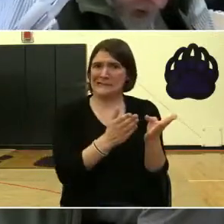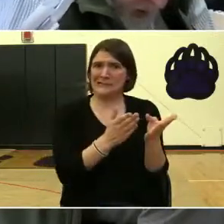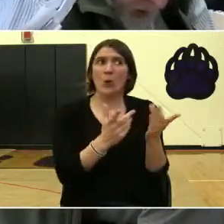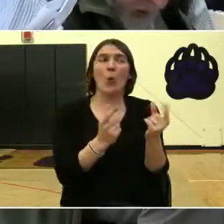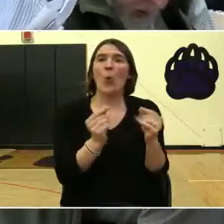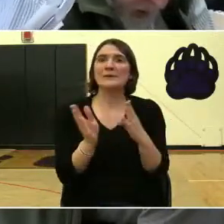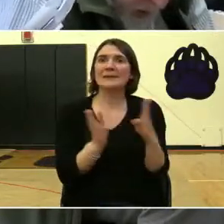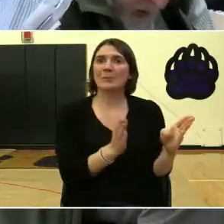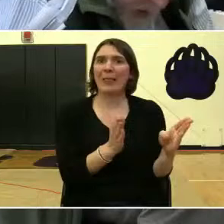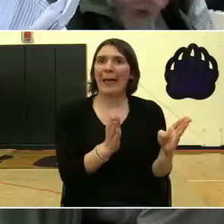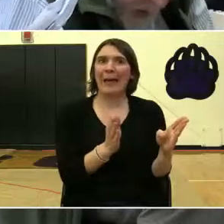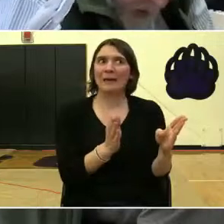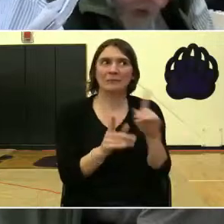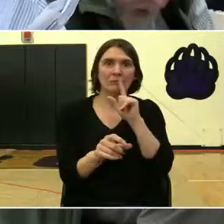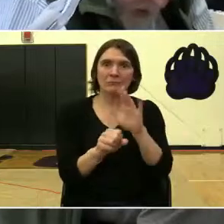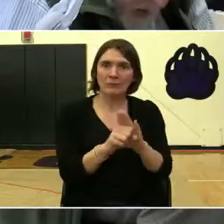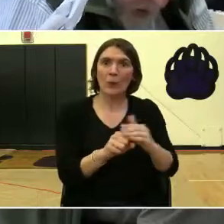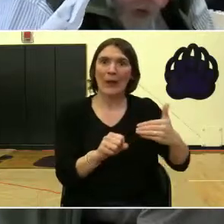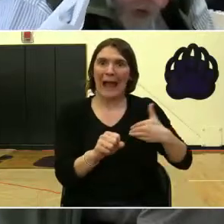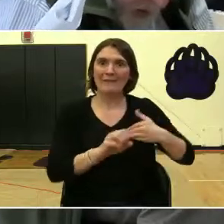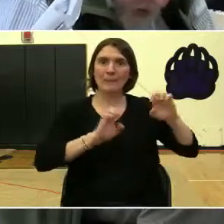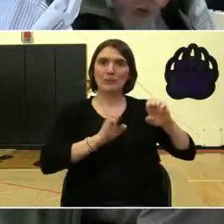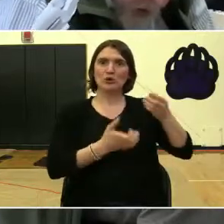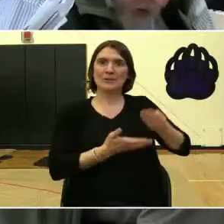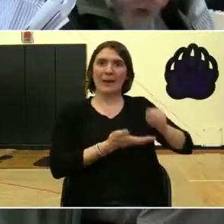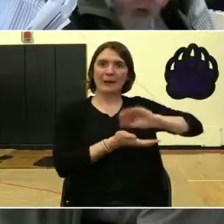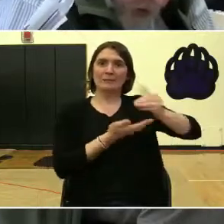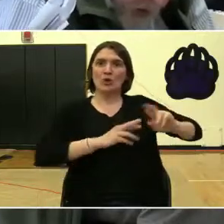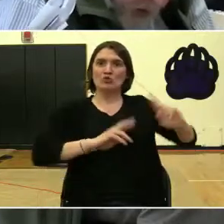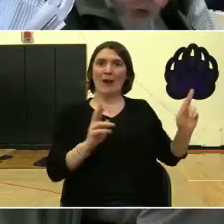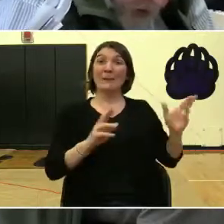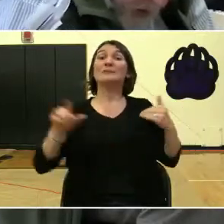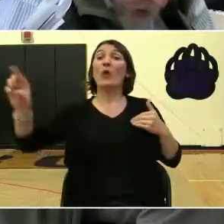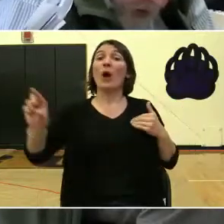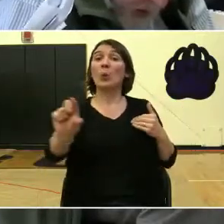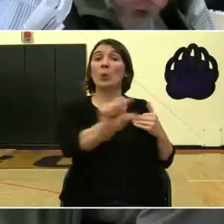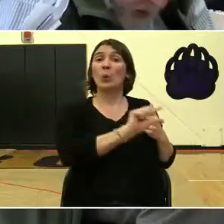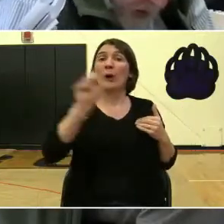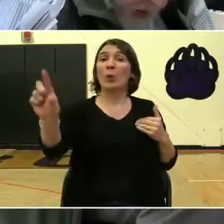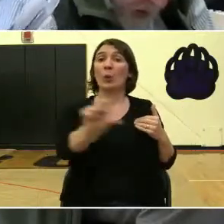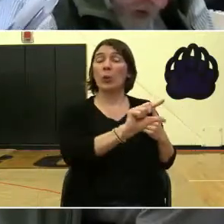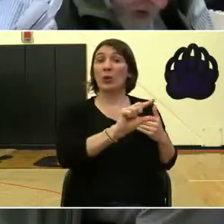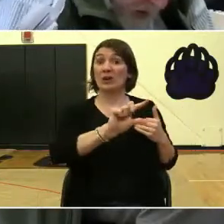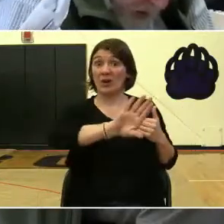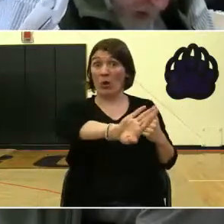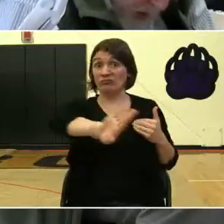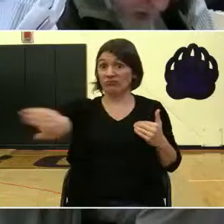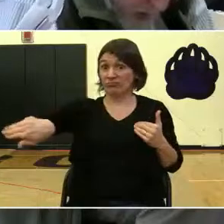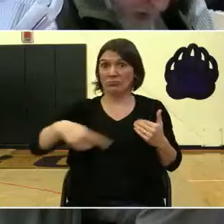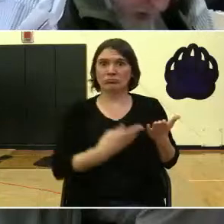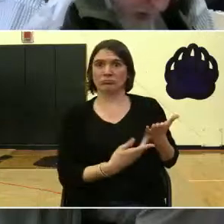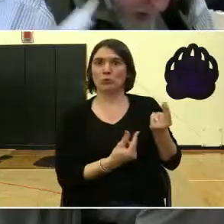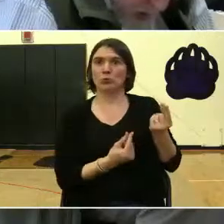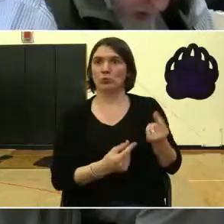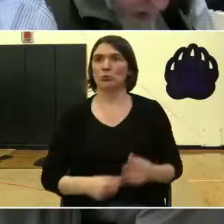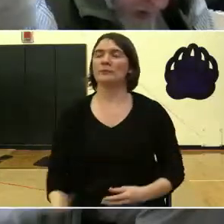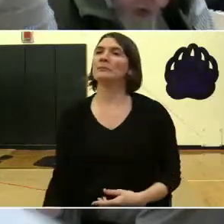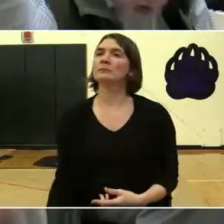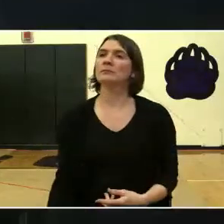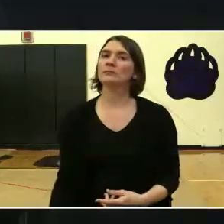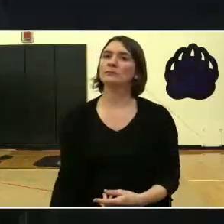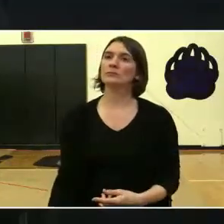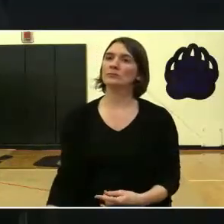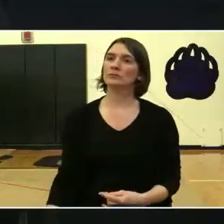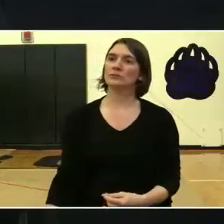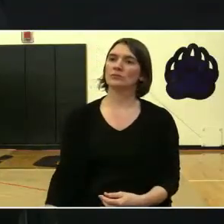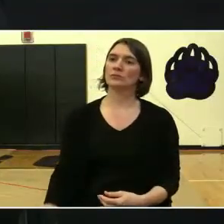plan now to ensure we um make that 10% of the um to meet the guideline for the reserve fund thank